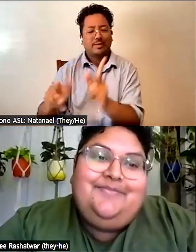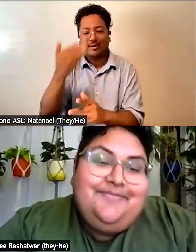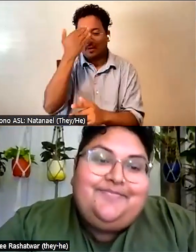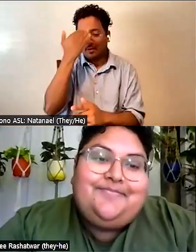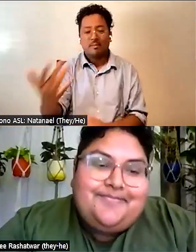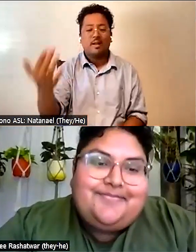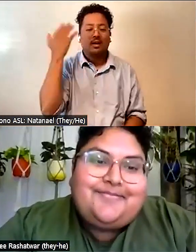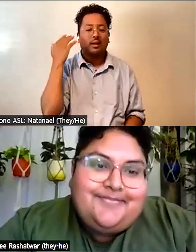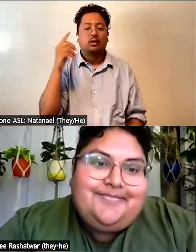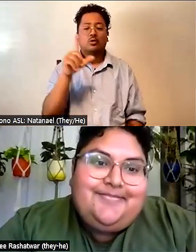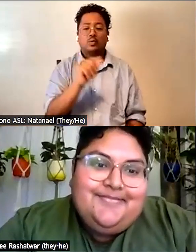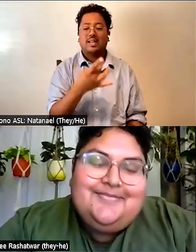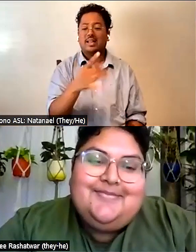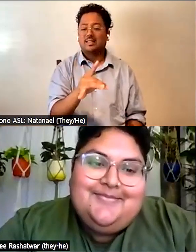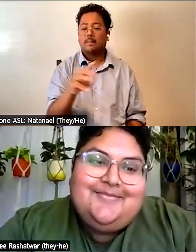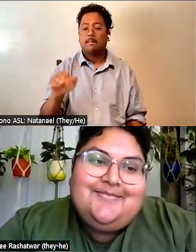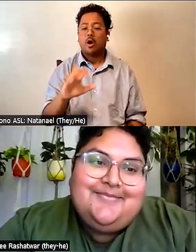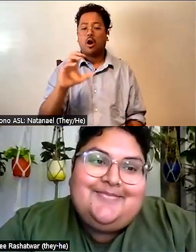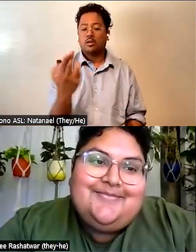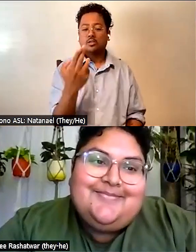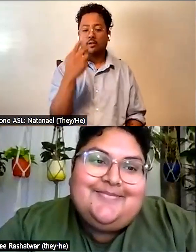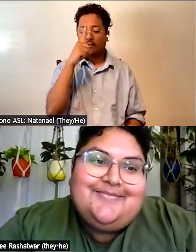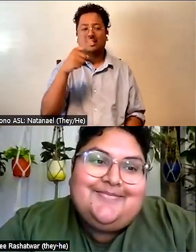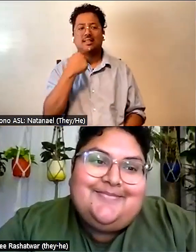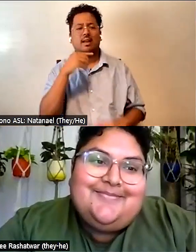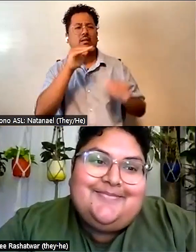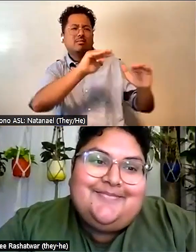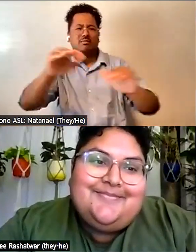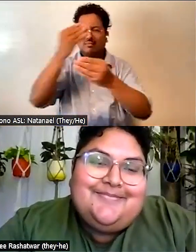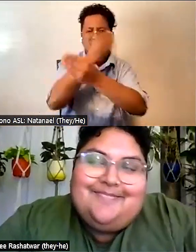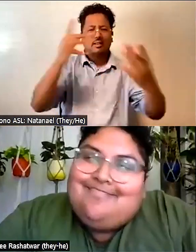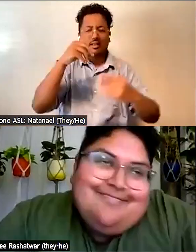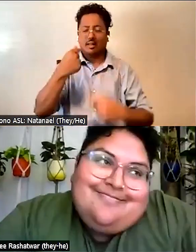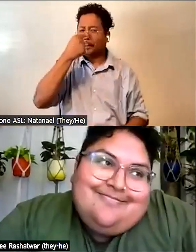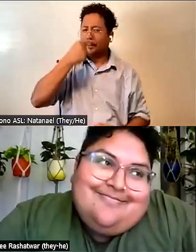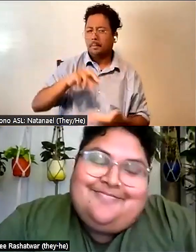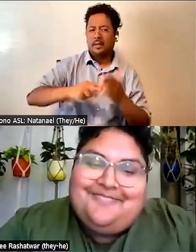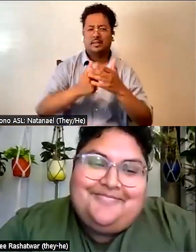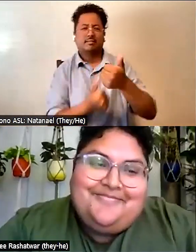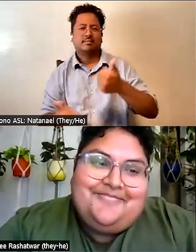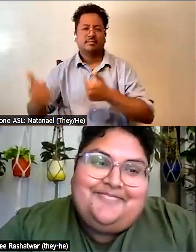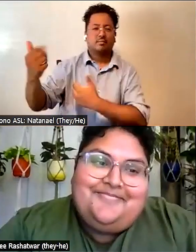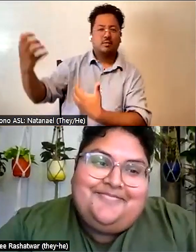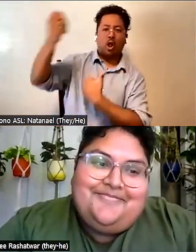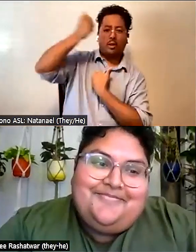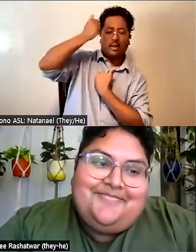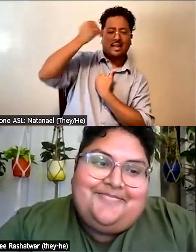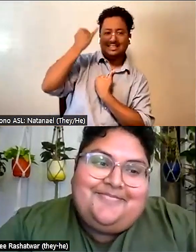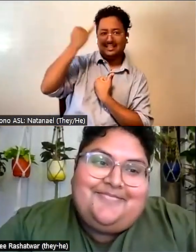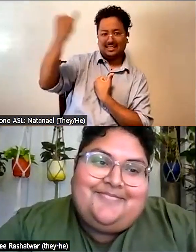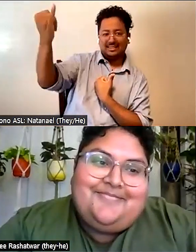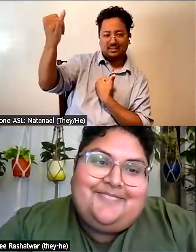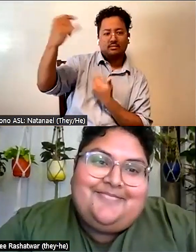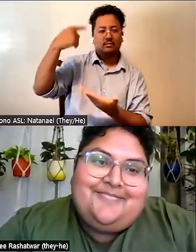March of 2018 for naming thinness as a white supremacist beauty ideal. And they continue to draw the ire of